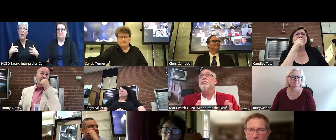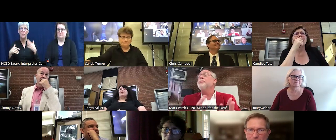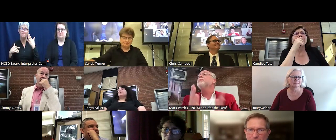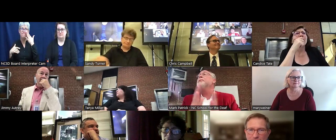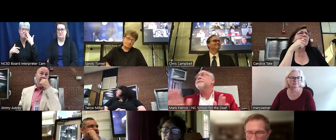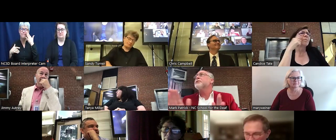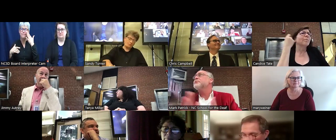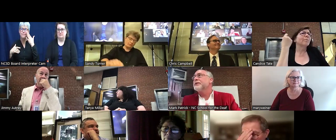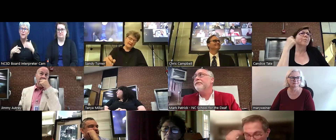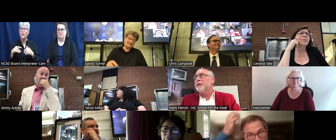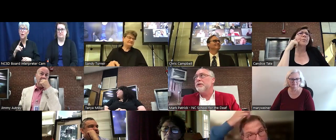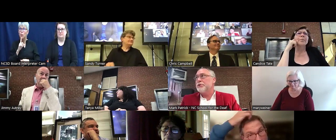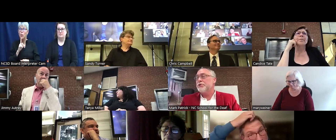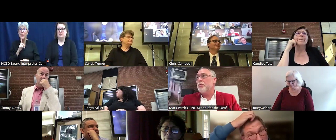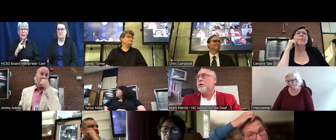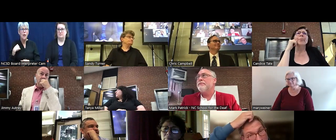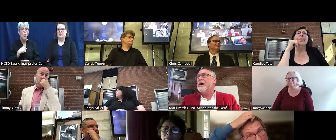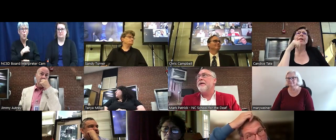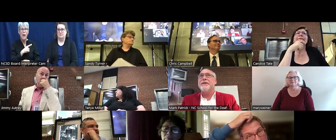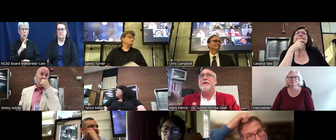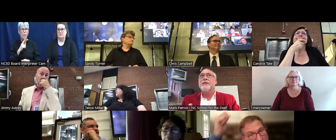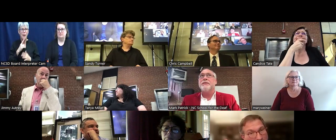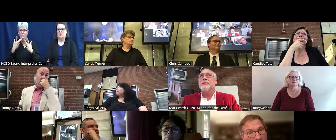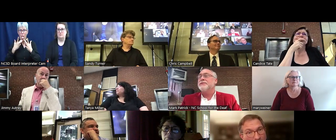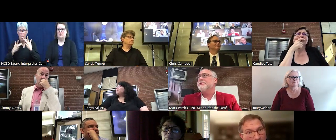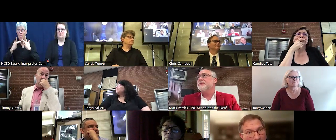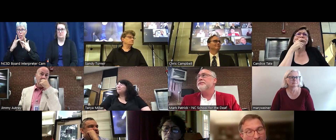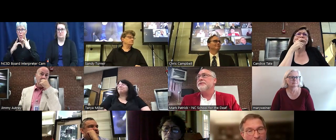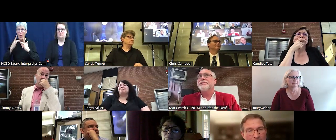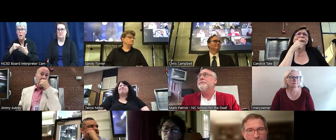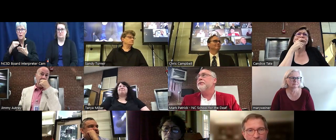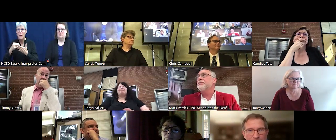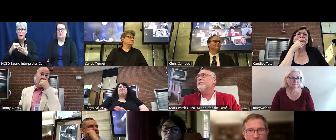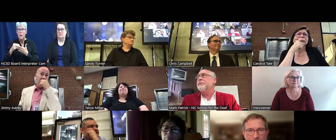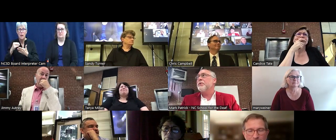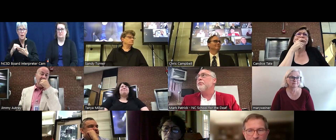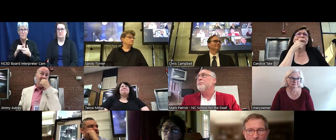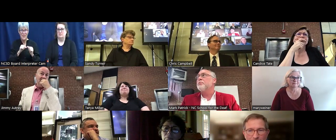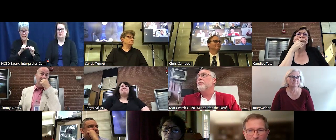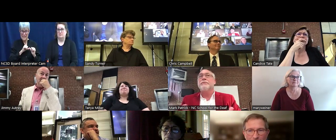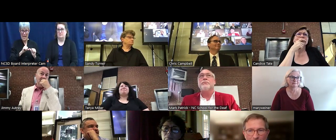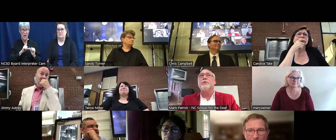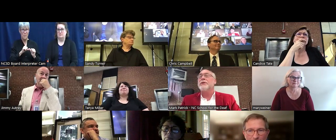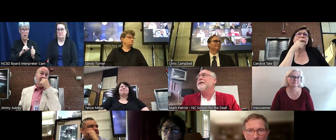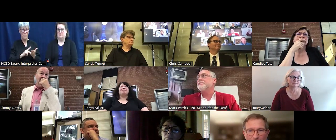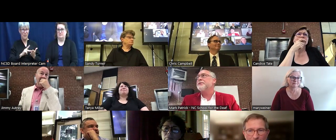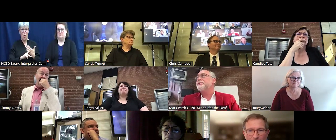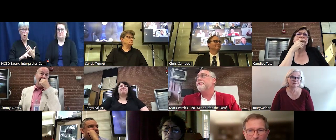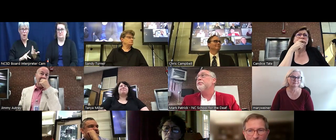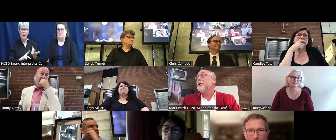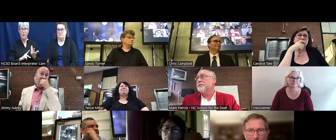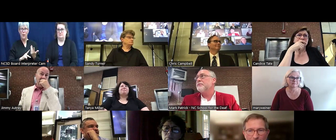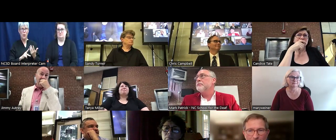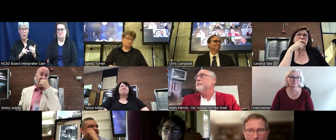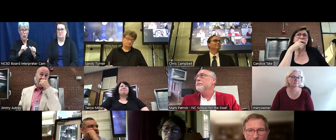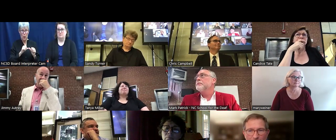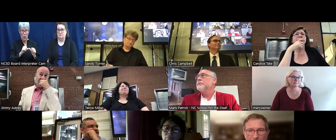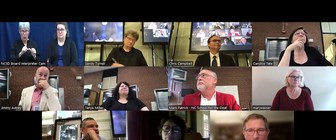so we would be so significantly short that the sustainability of the program wouldn't last just a few